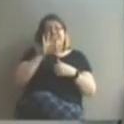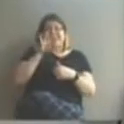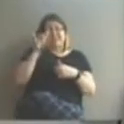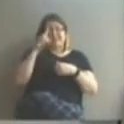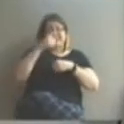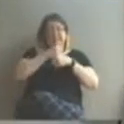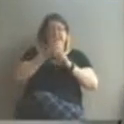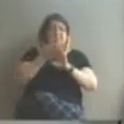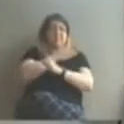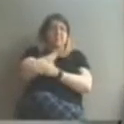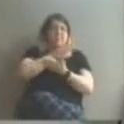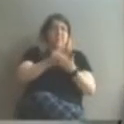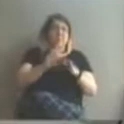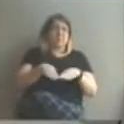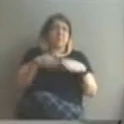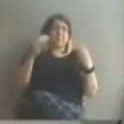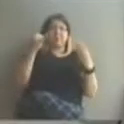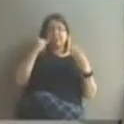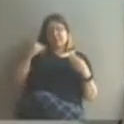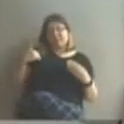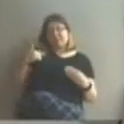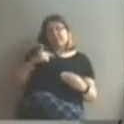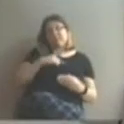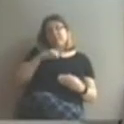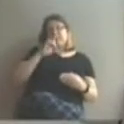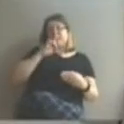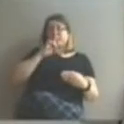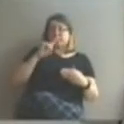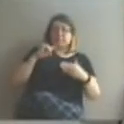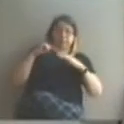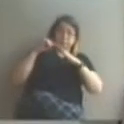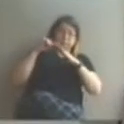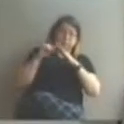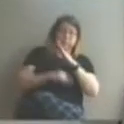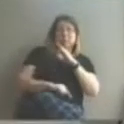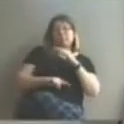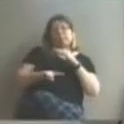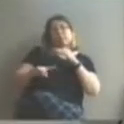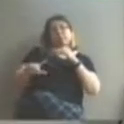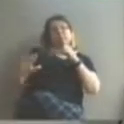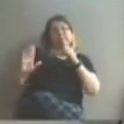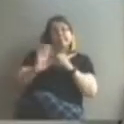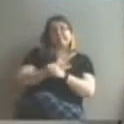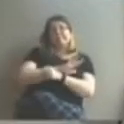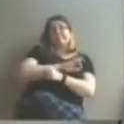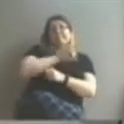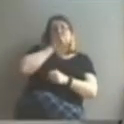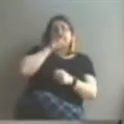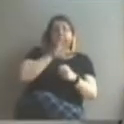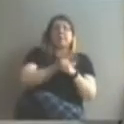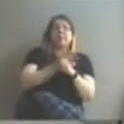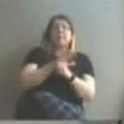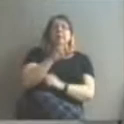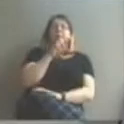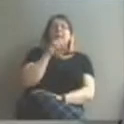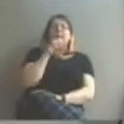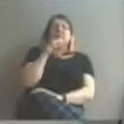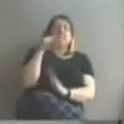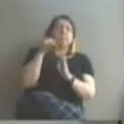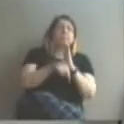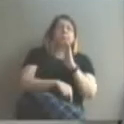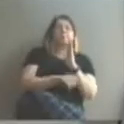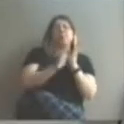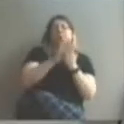before school to open, if we are thoroughly committed to deeper learning, academic